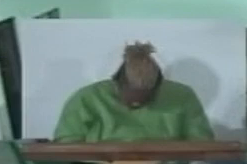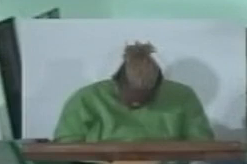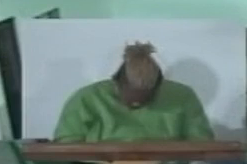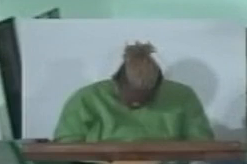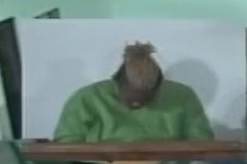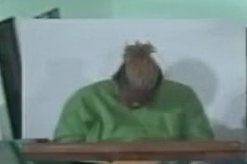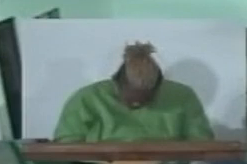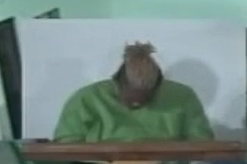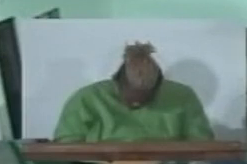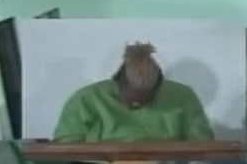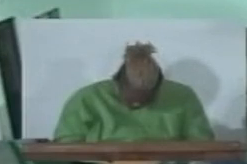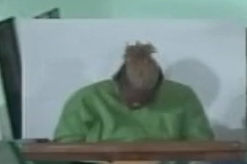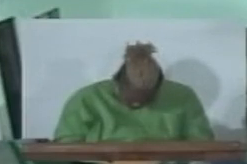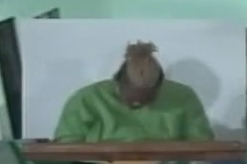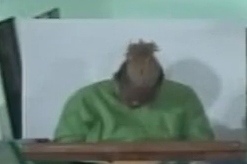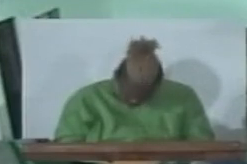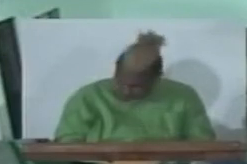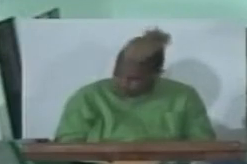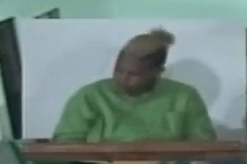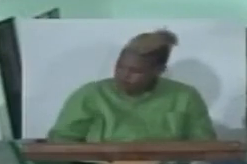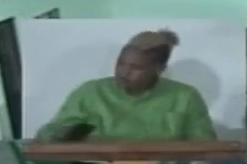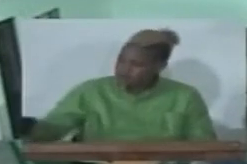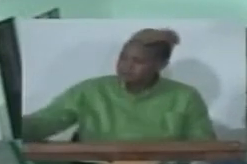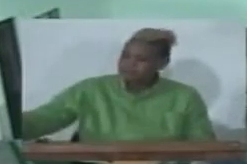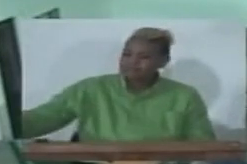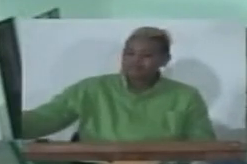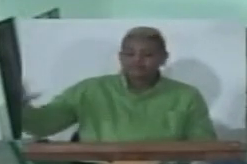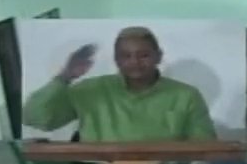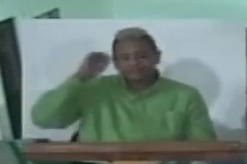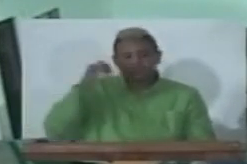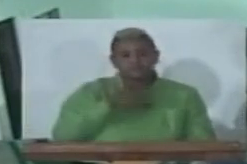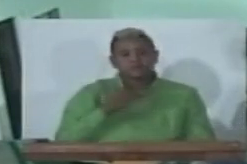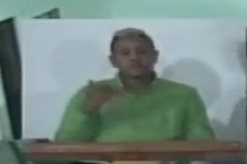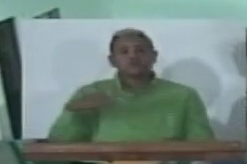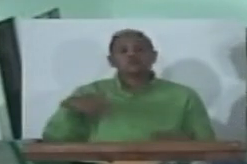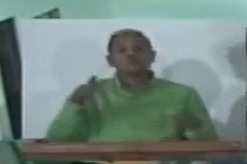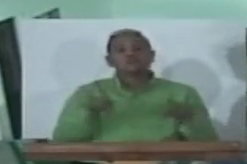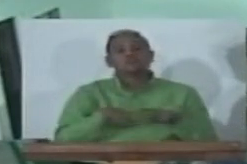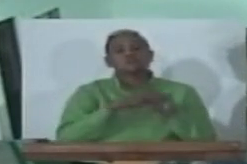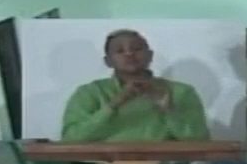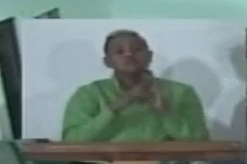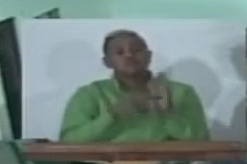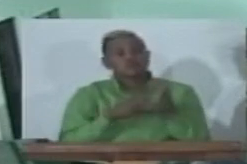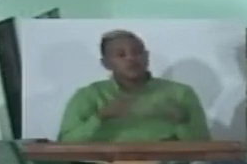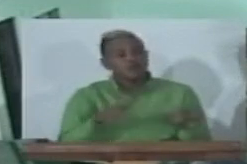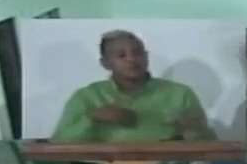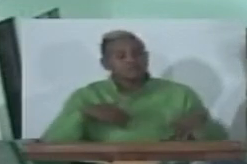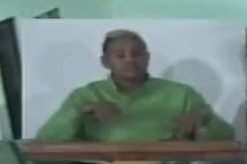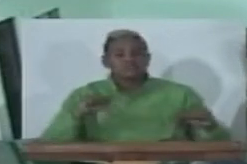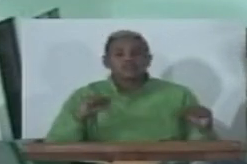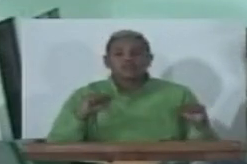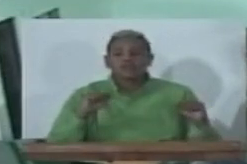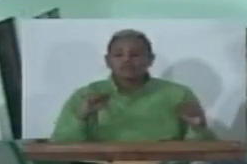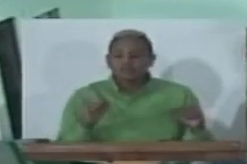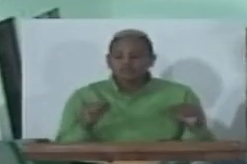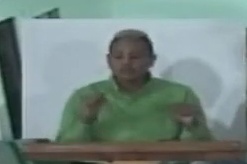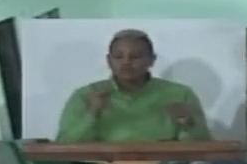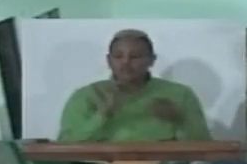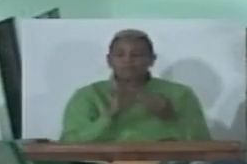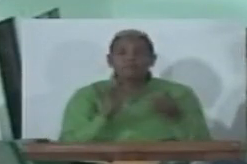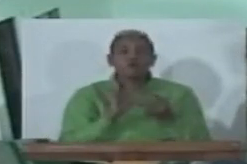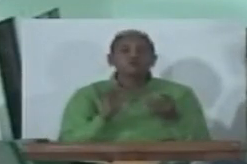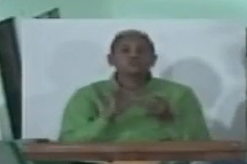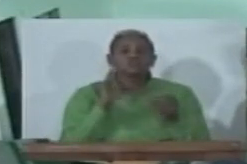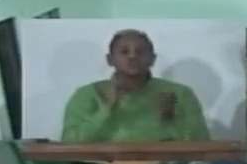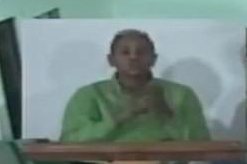Mr. President, colleagues, I now move for the suspension of the standing orders to enable me to take the motions,